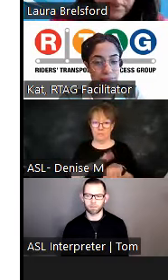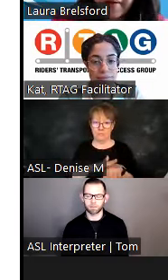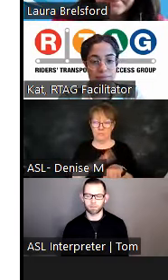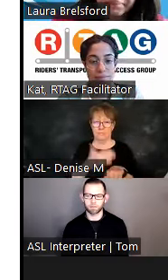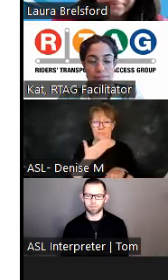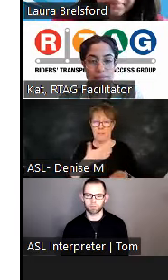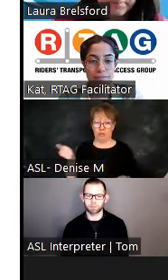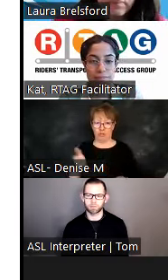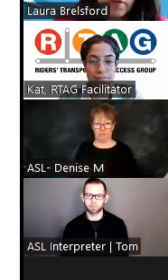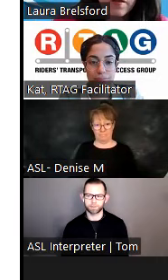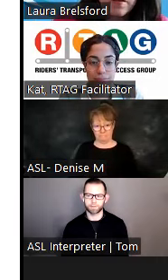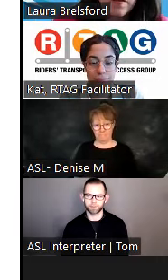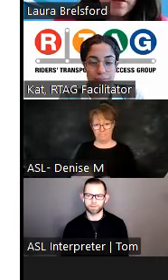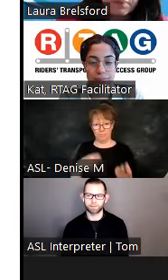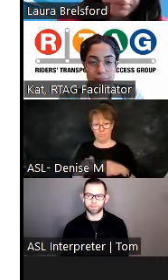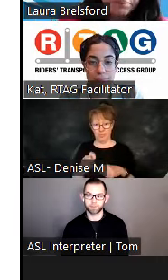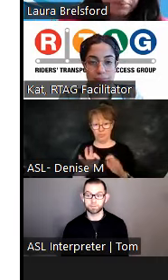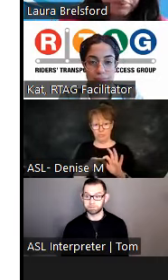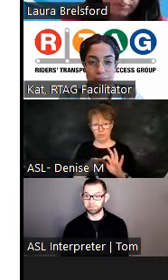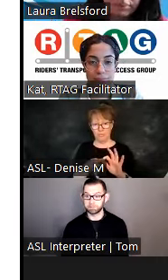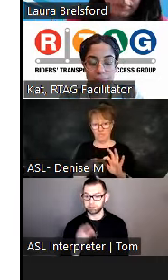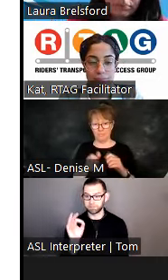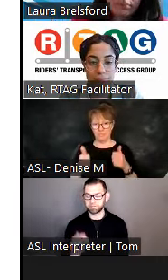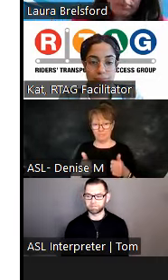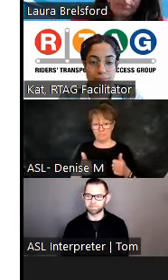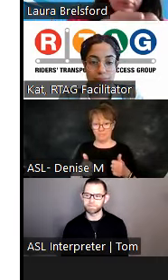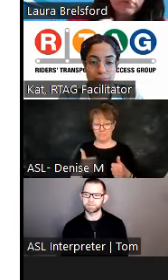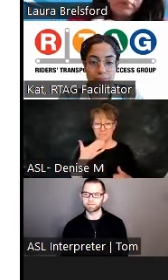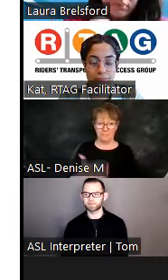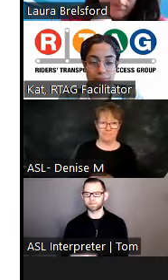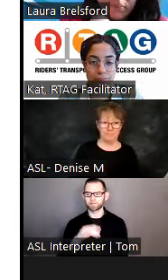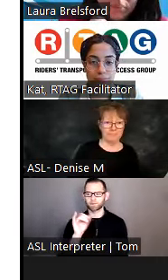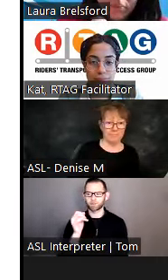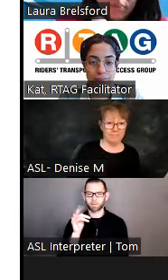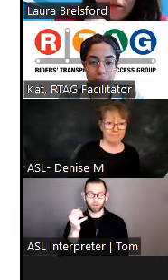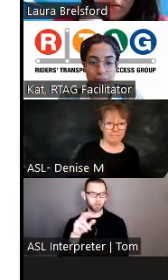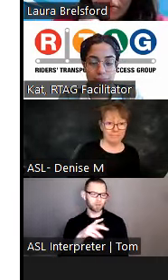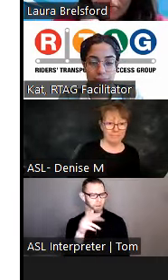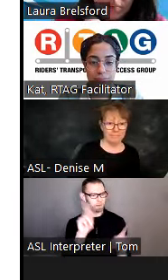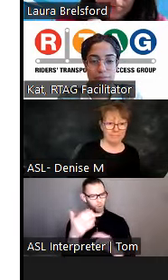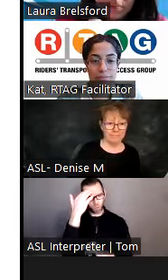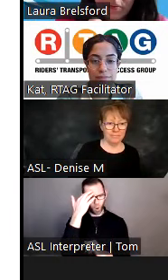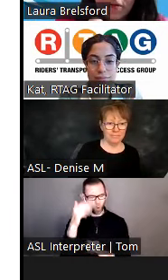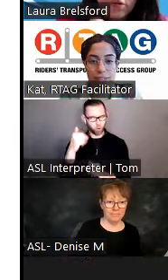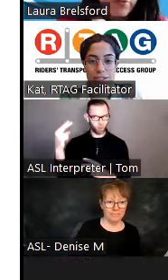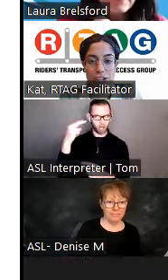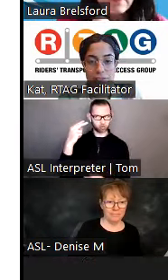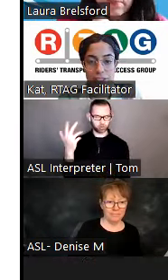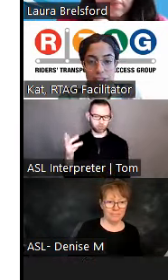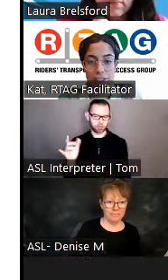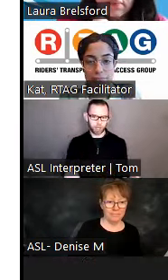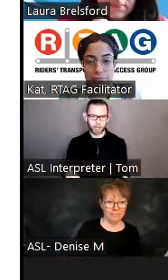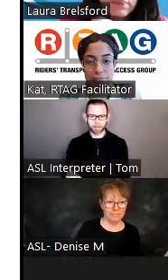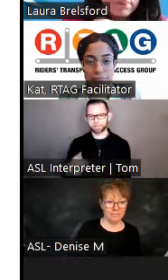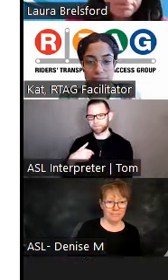to know that they're being monitored, so to say. Thanks,